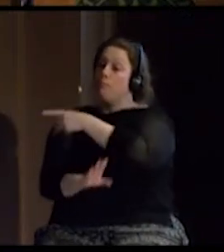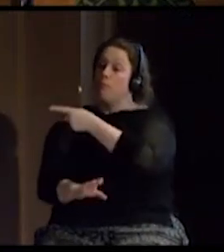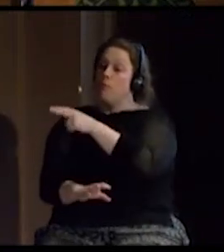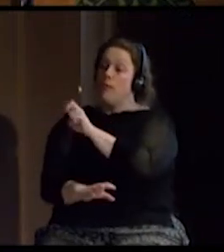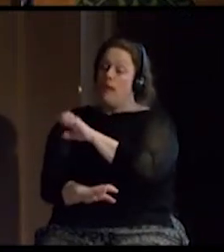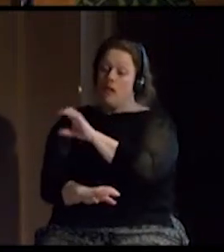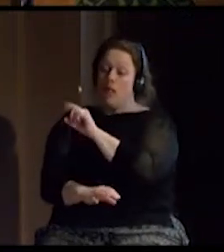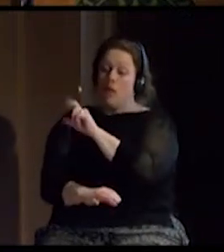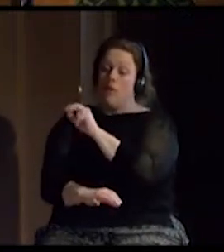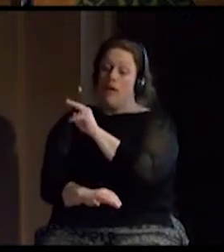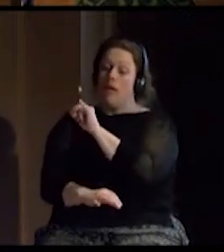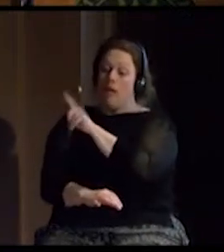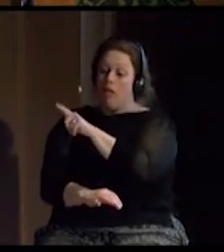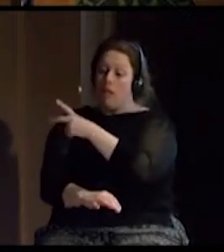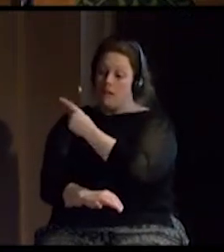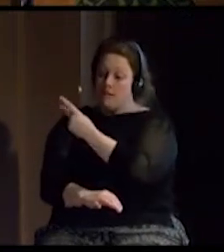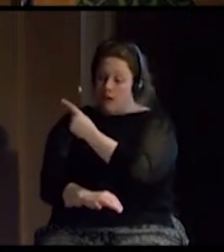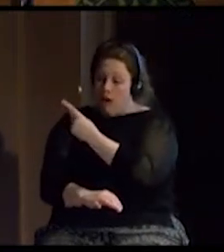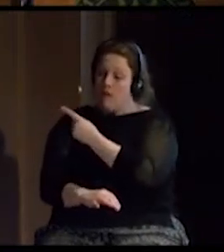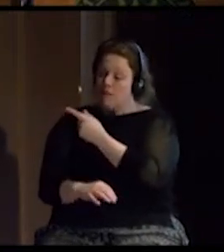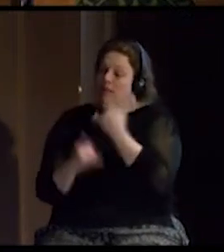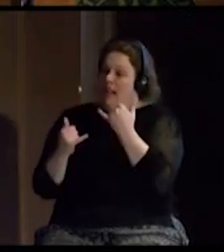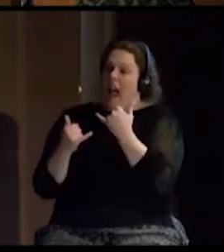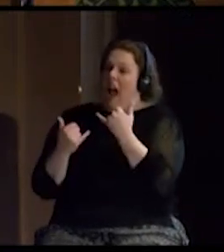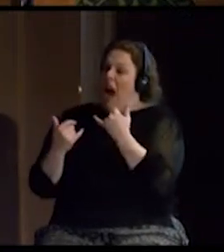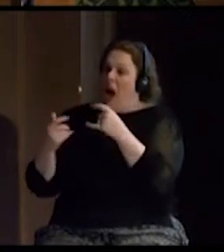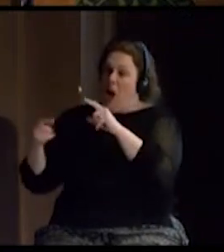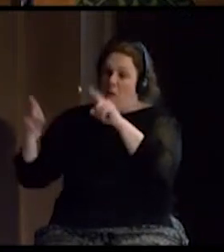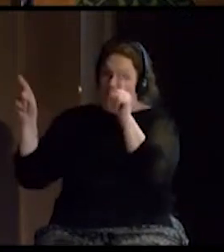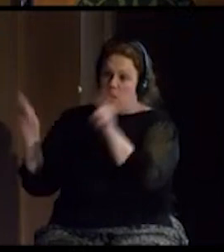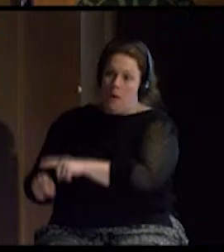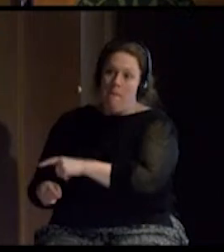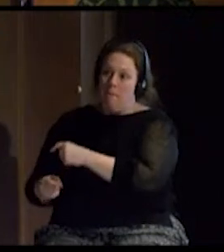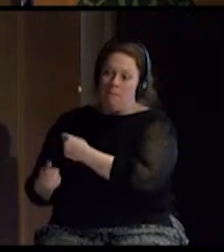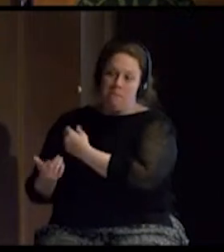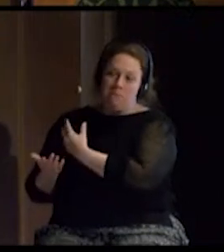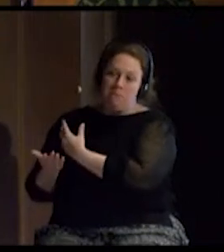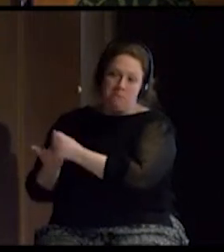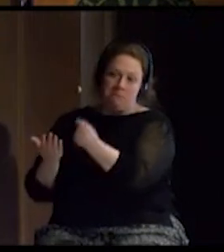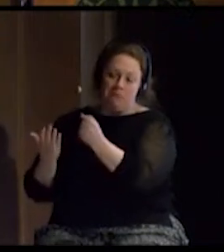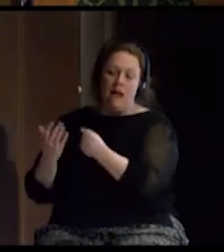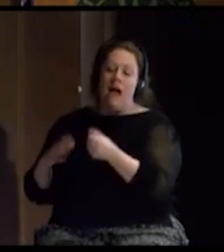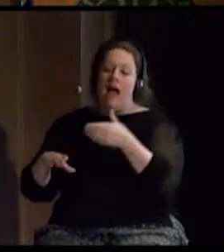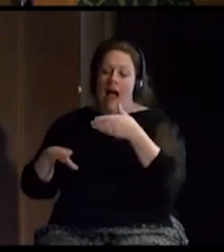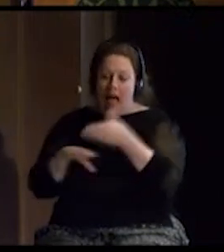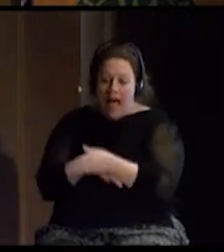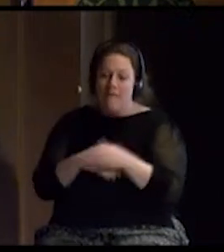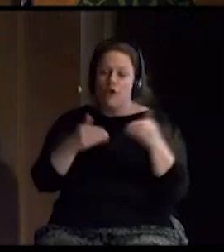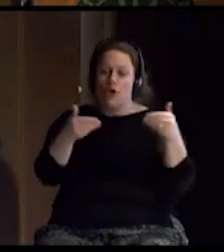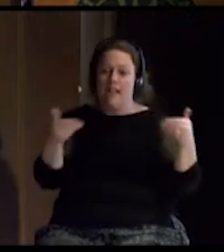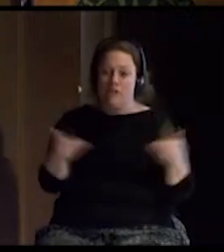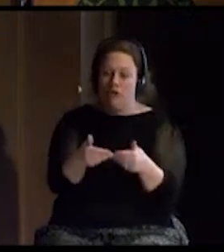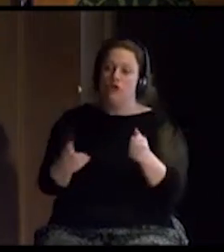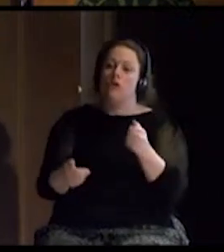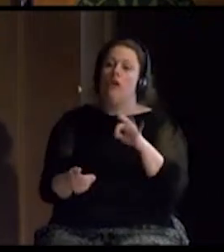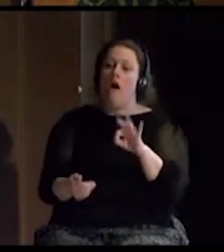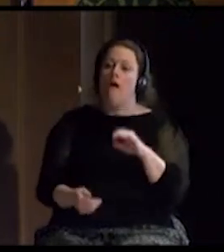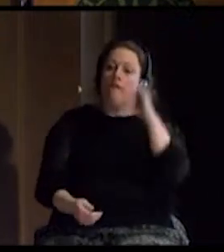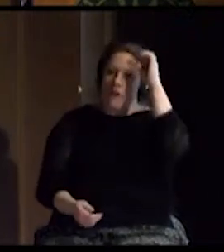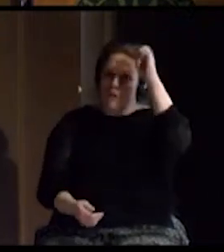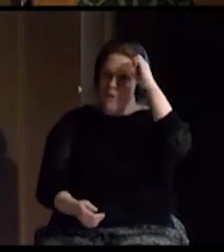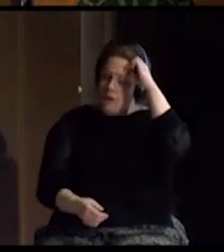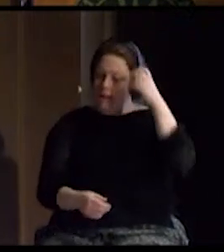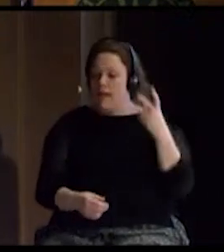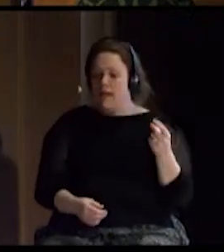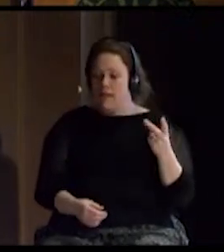are now extinct after the introduction of European dogs. Zooming up on the tree, within the